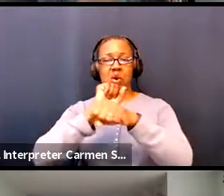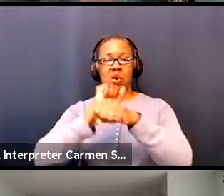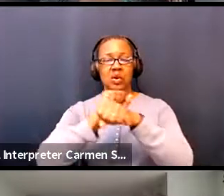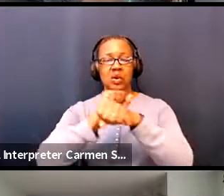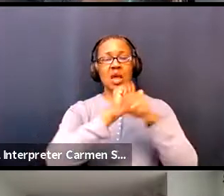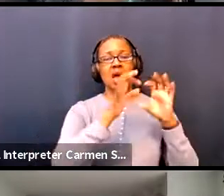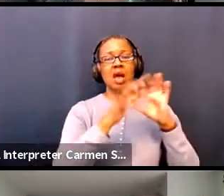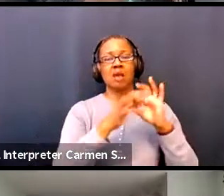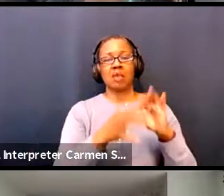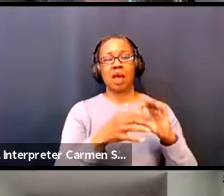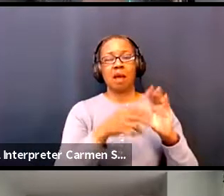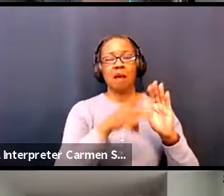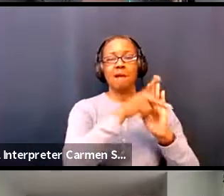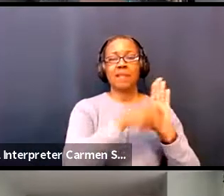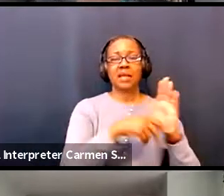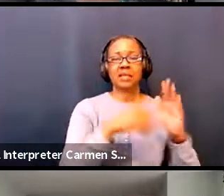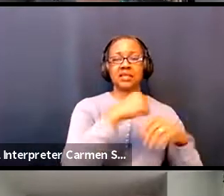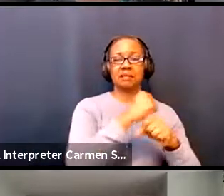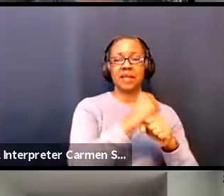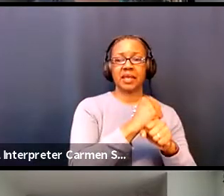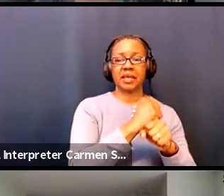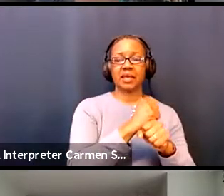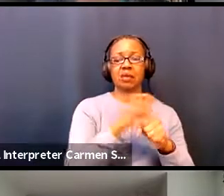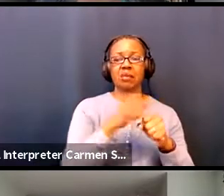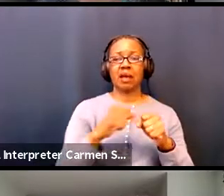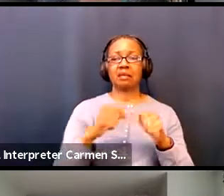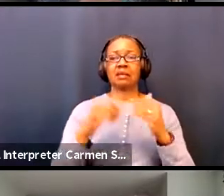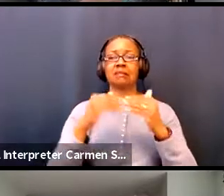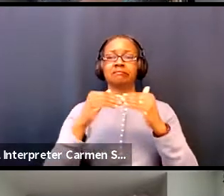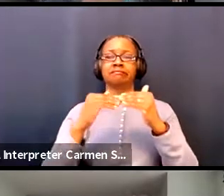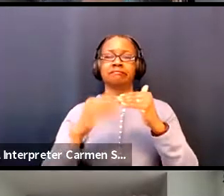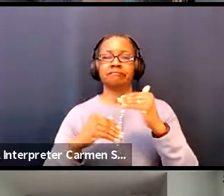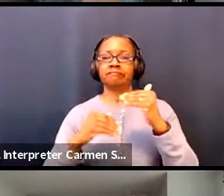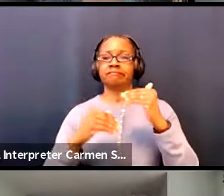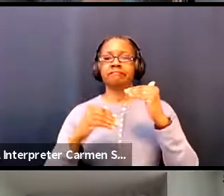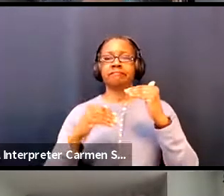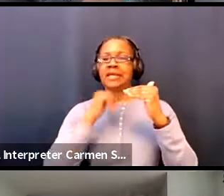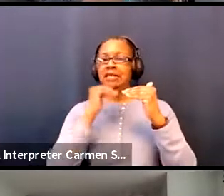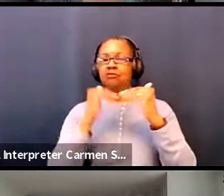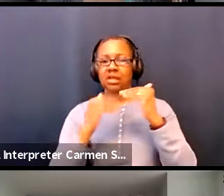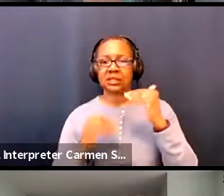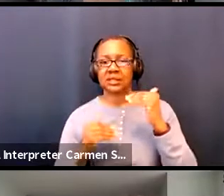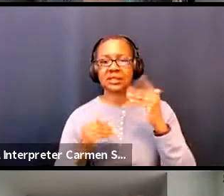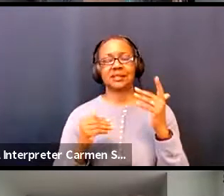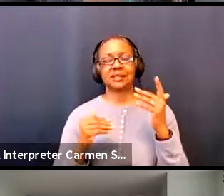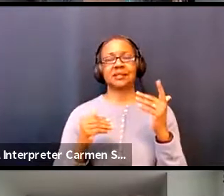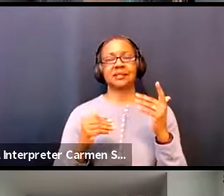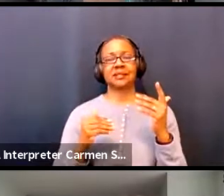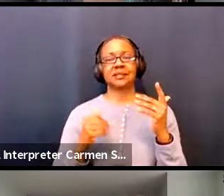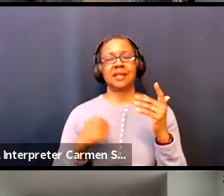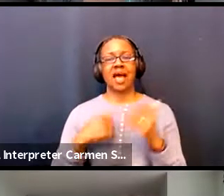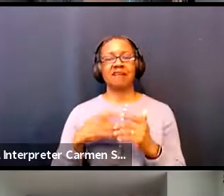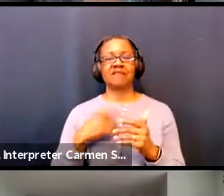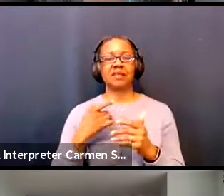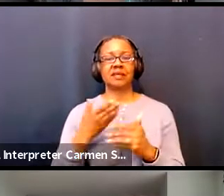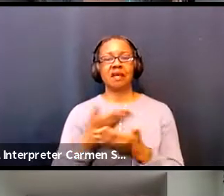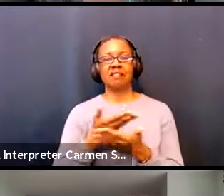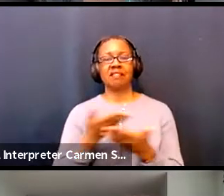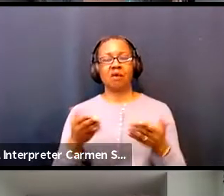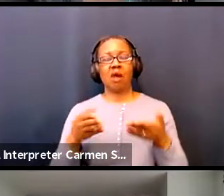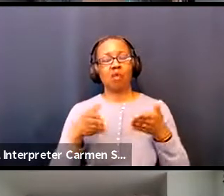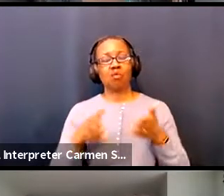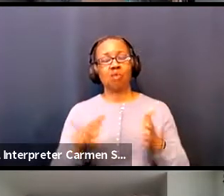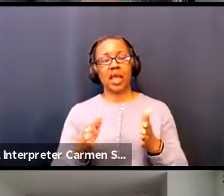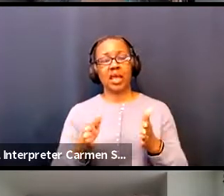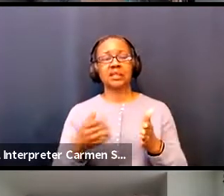around policymaking, around injustice, wherever it is, and so forth. So I feel there are ways